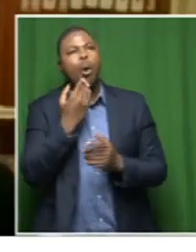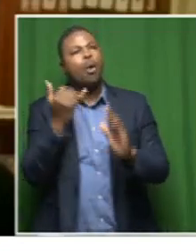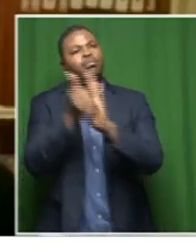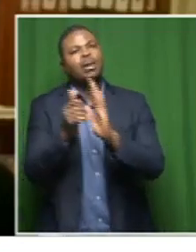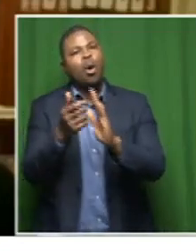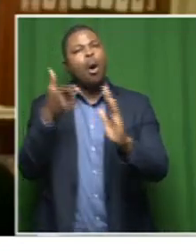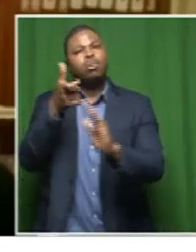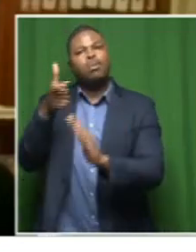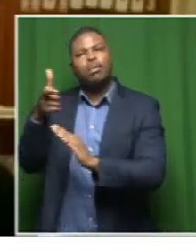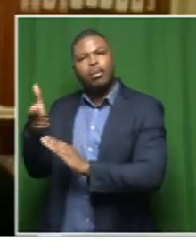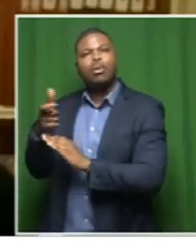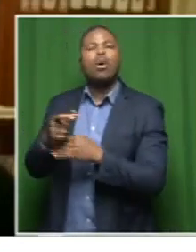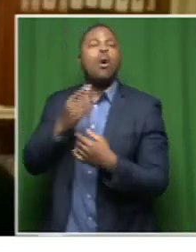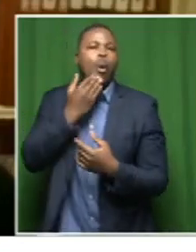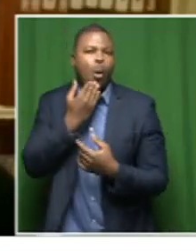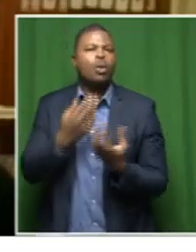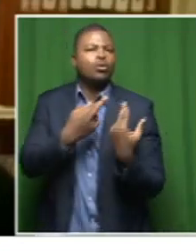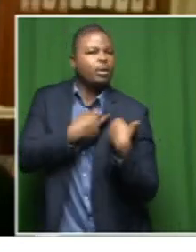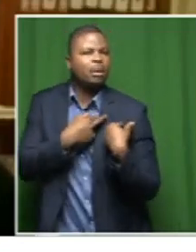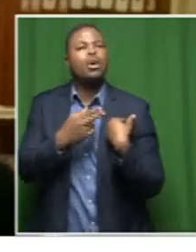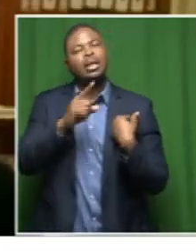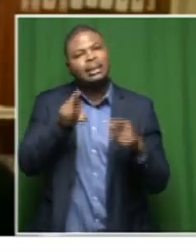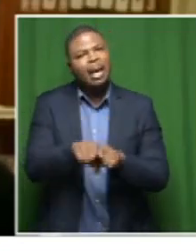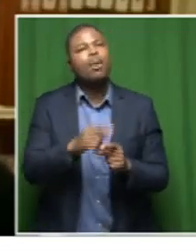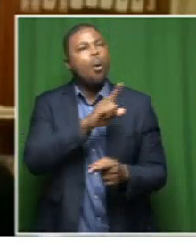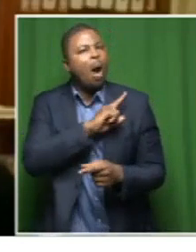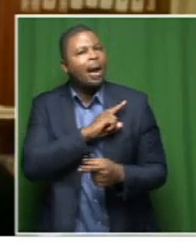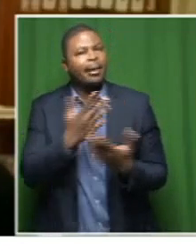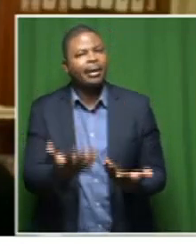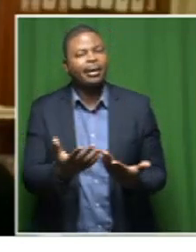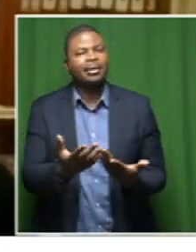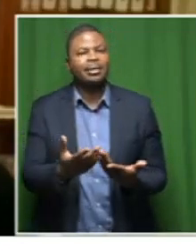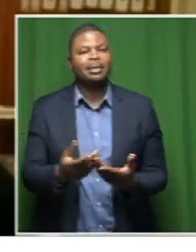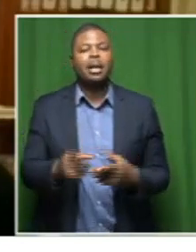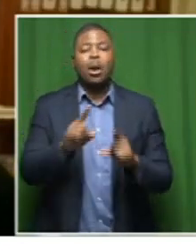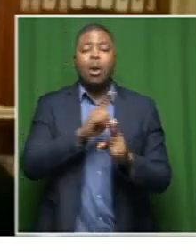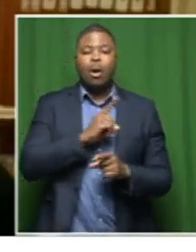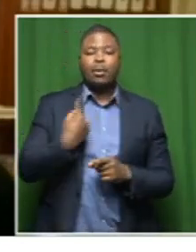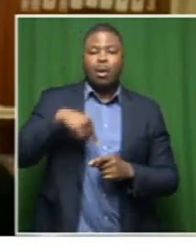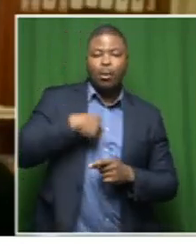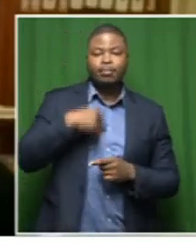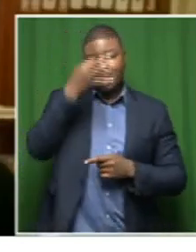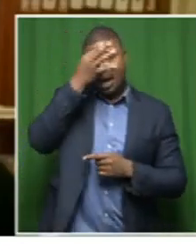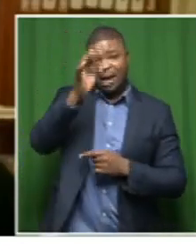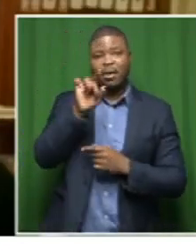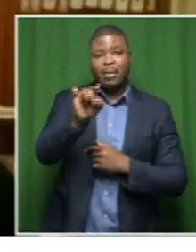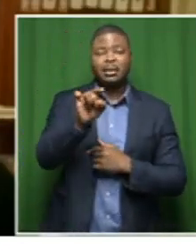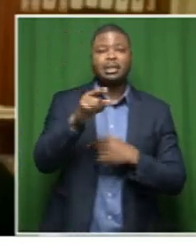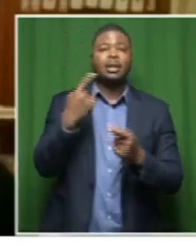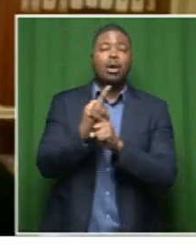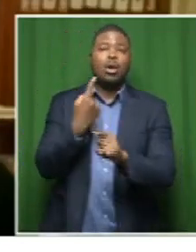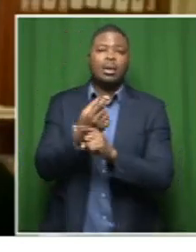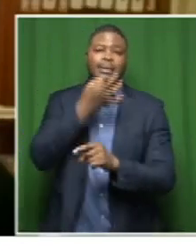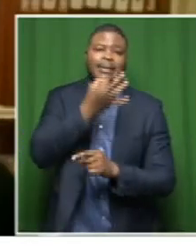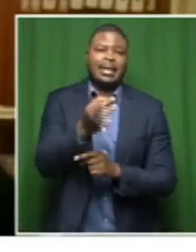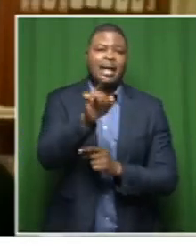And I want to be clear that the reason we have all this confusion is because for a long time, the state has said, because of